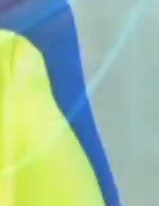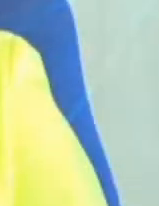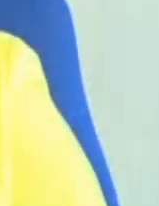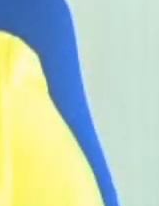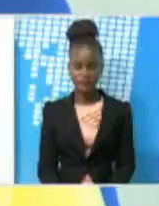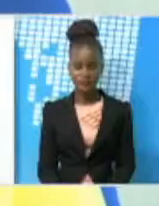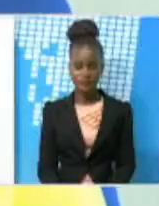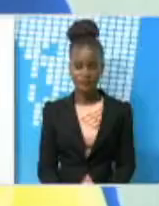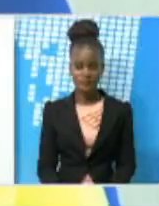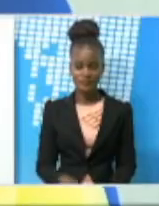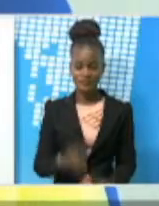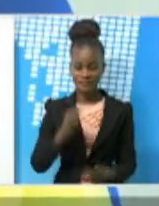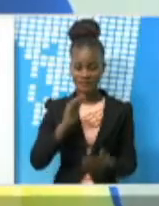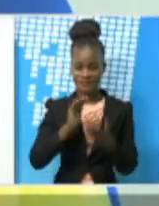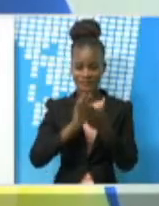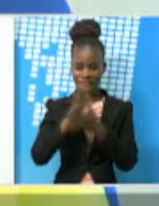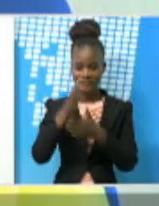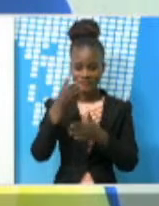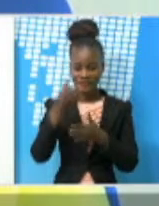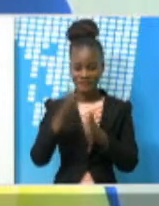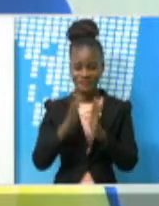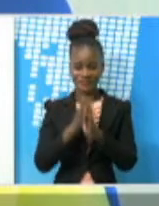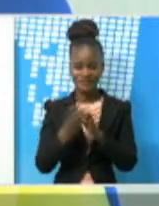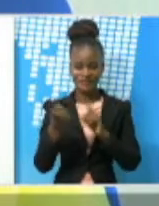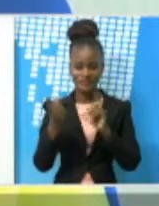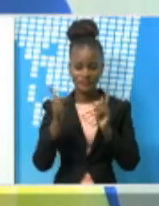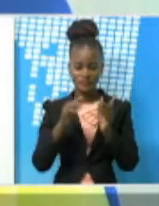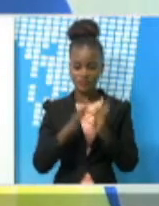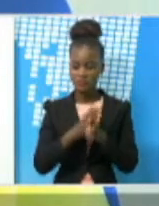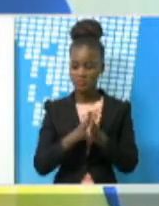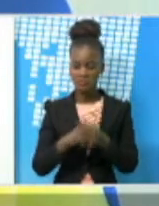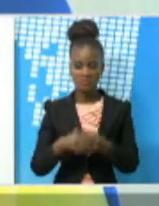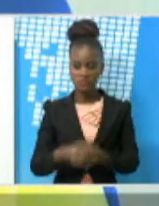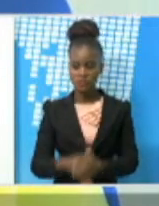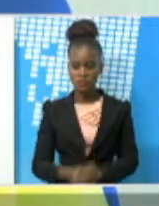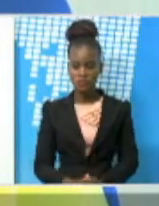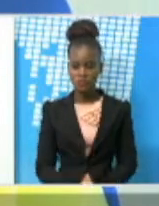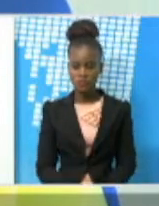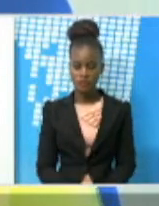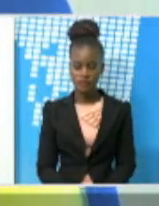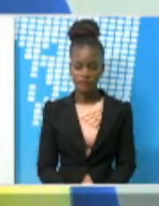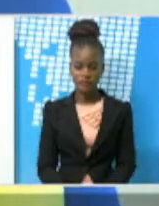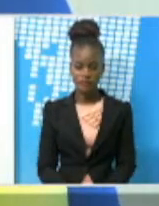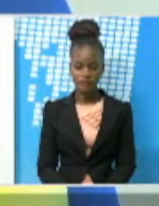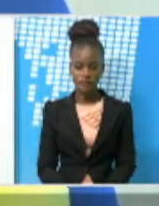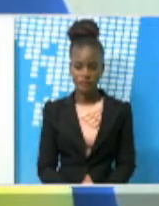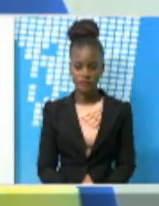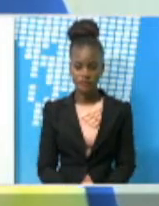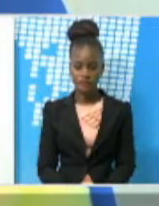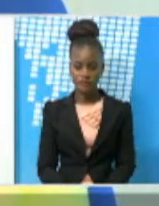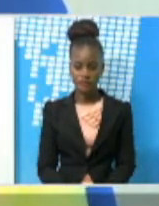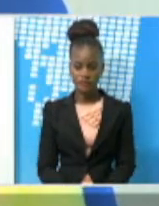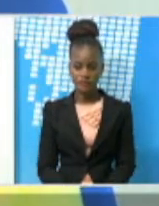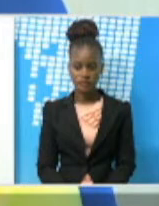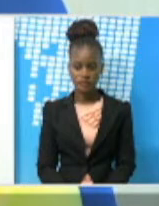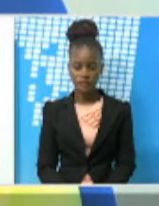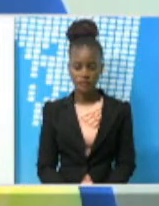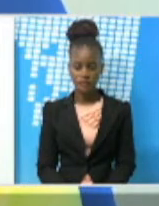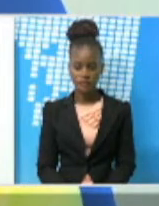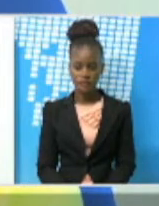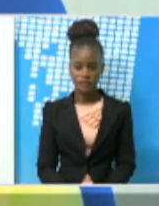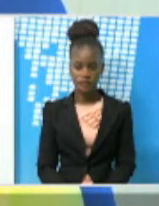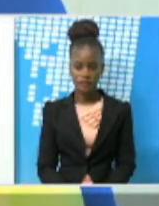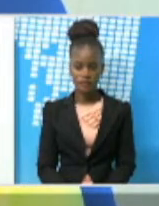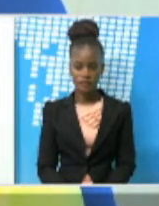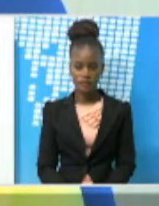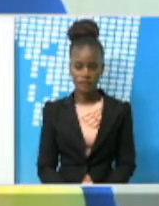Hello there and good evening to you tuned in to Smart 24 TV. Thank you for watching Business Today. I'm Ronan Ahabo and this is the Coffee